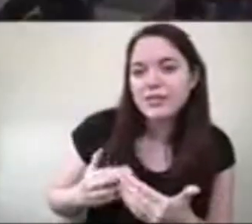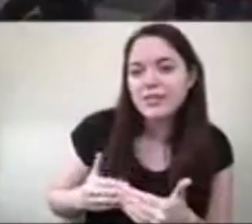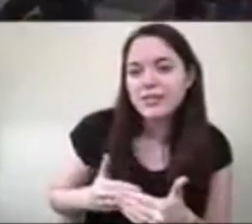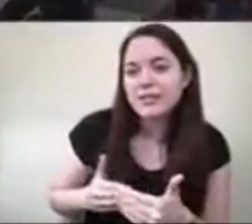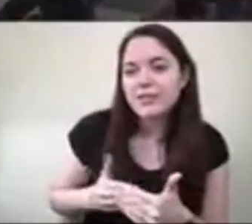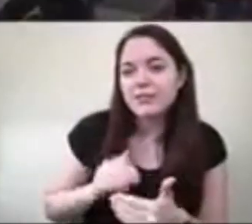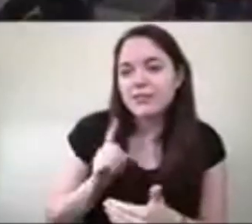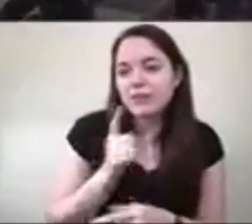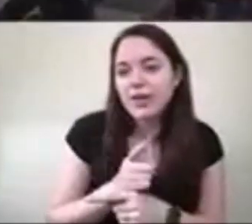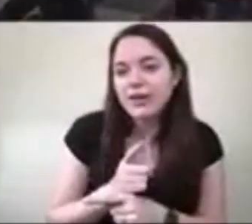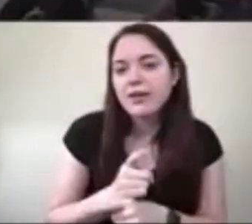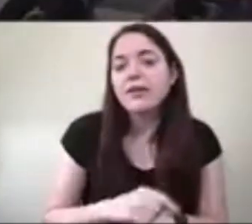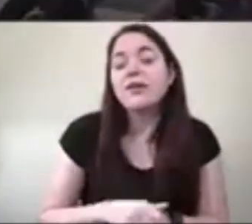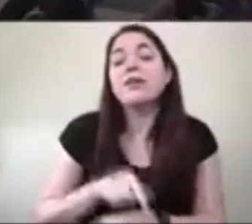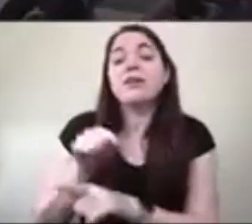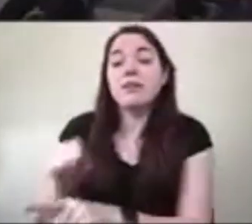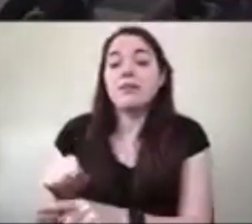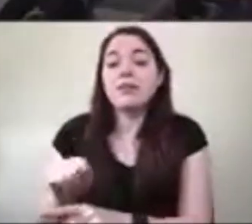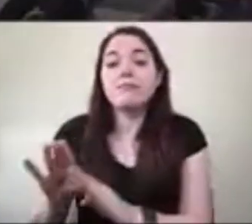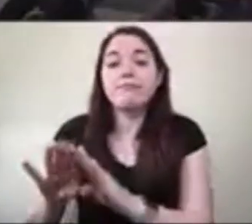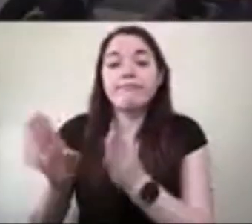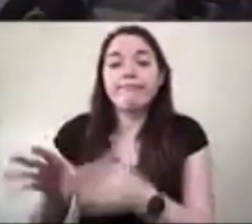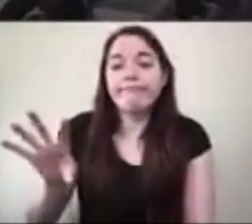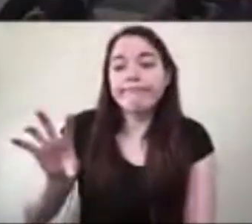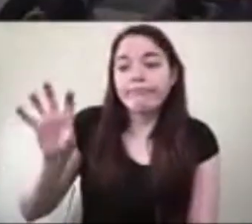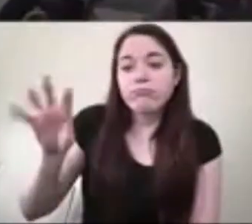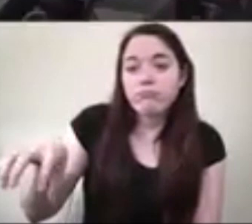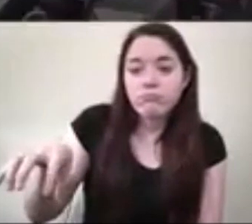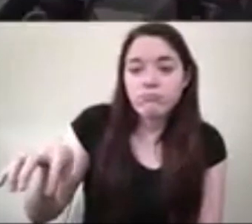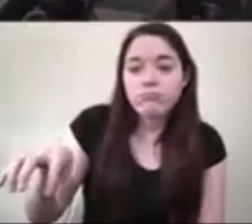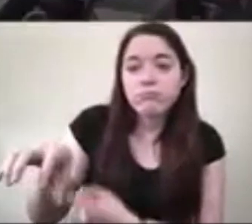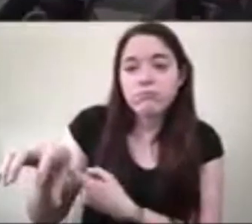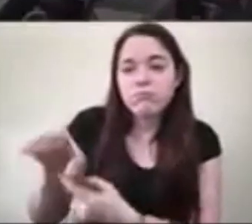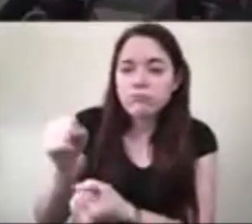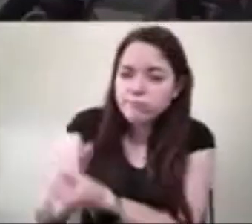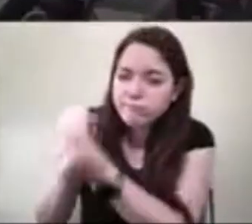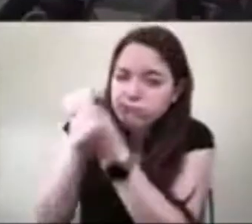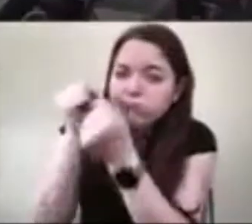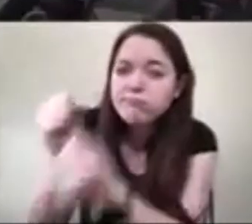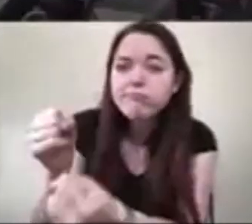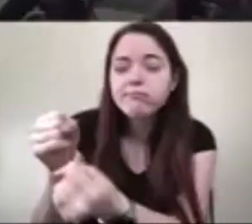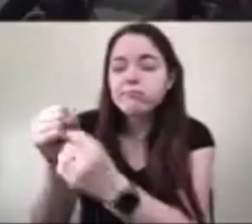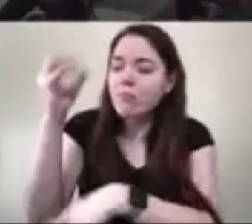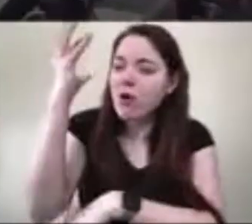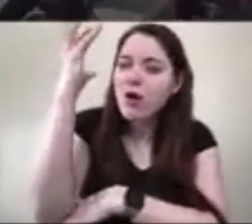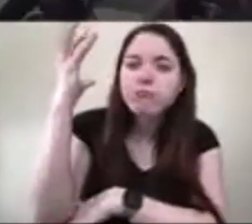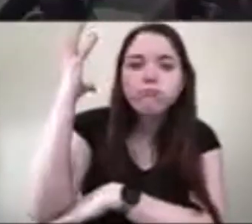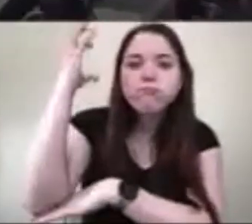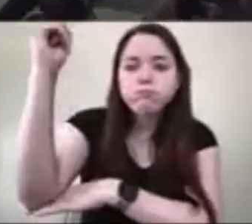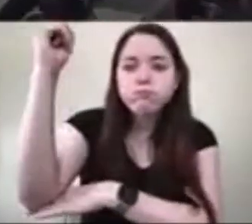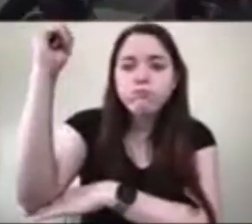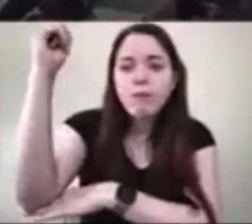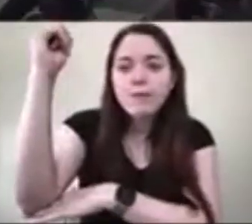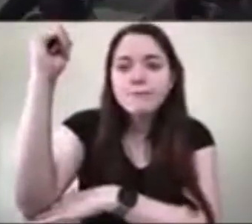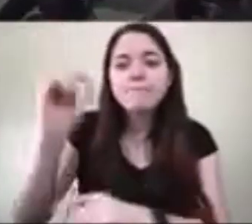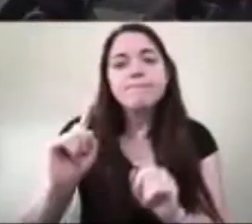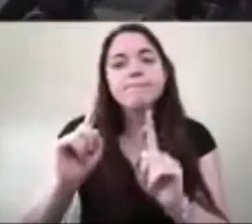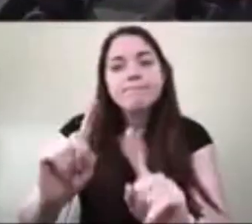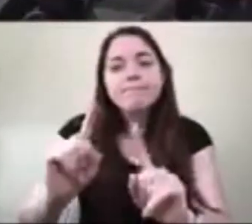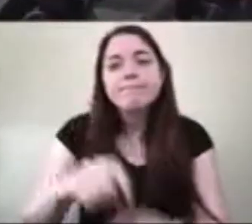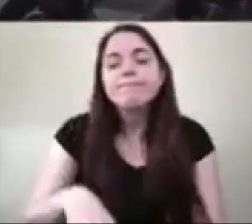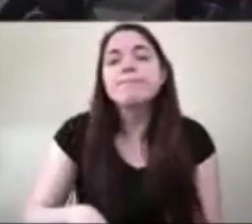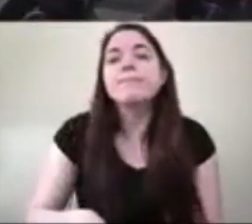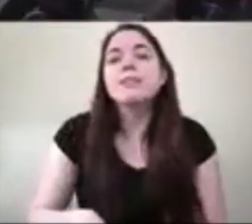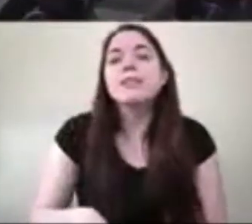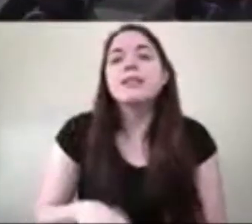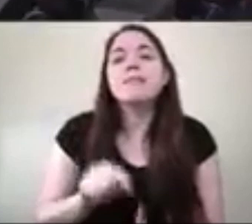house is built on the rock, and that house is strong and it stands. Now, this is what E. Carrington Heath,